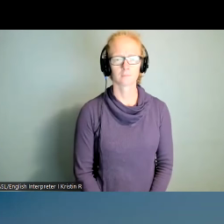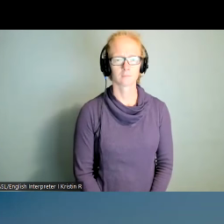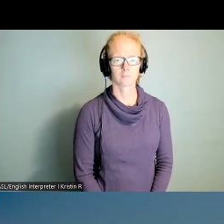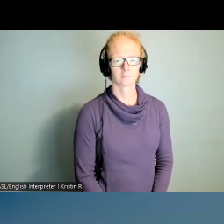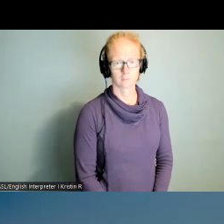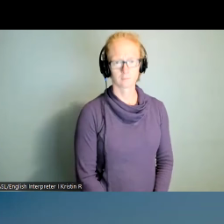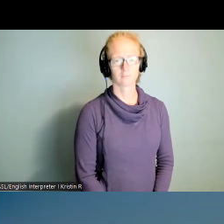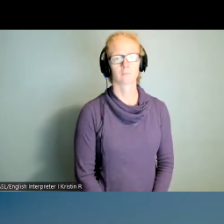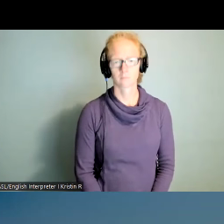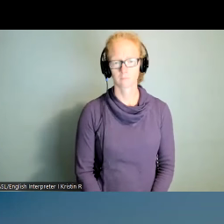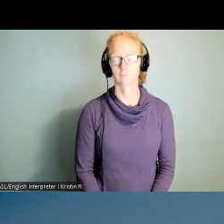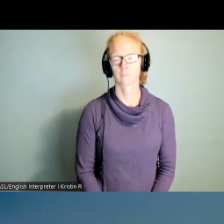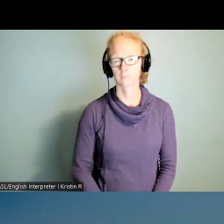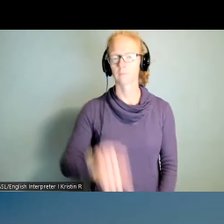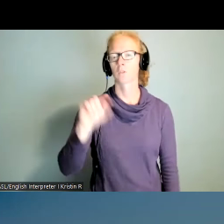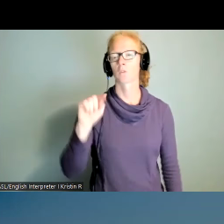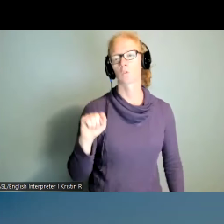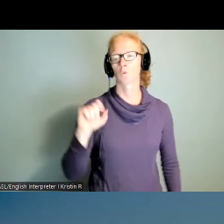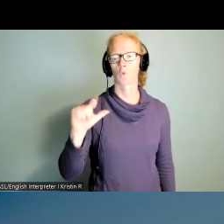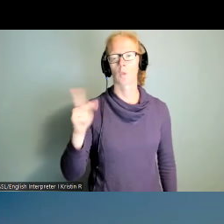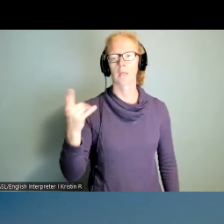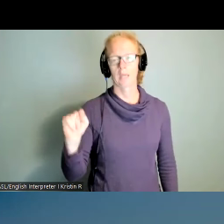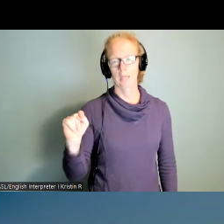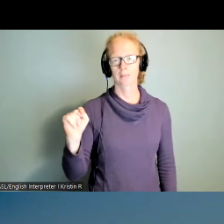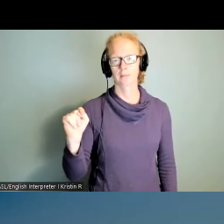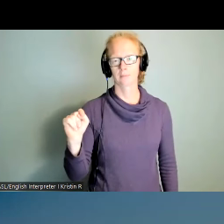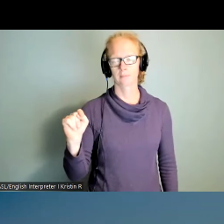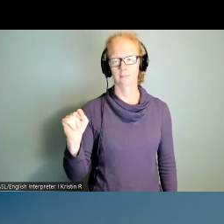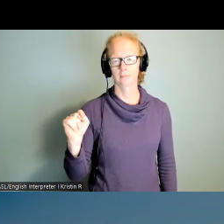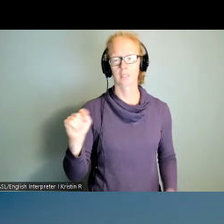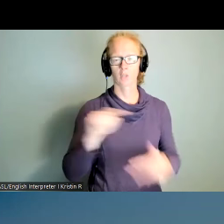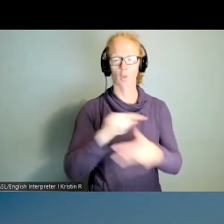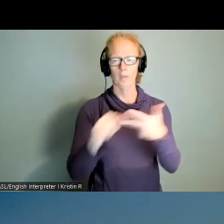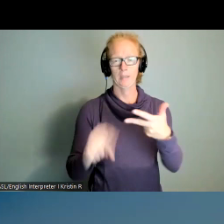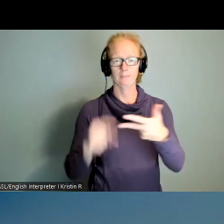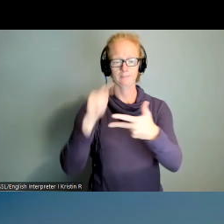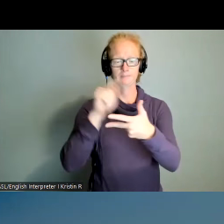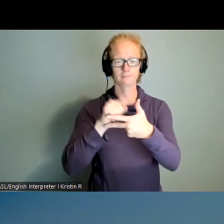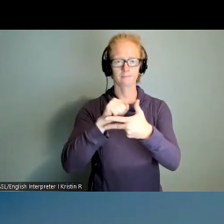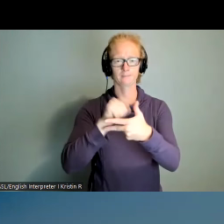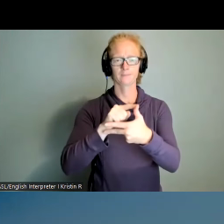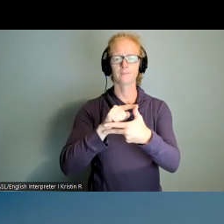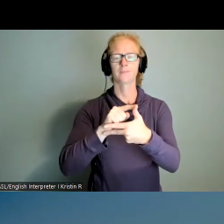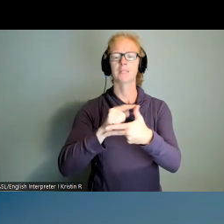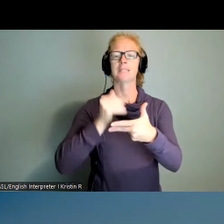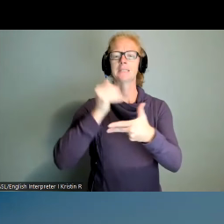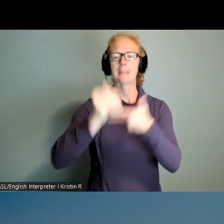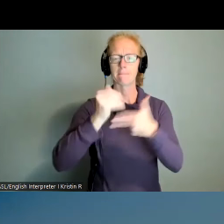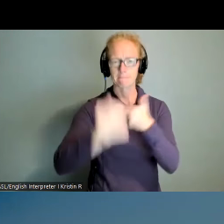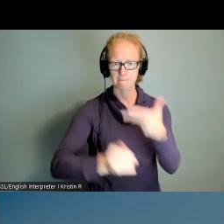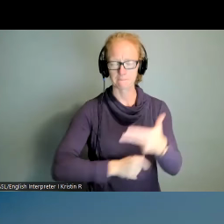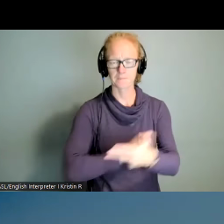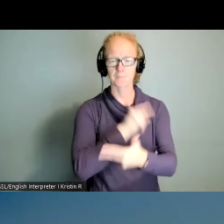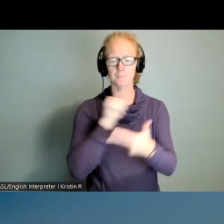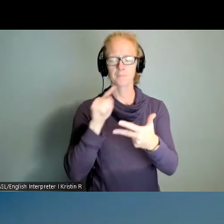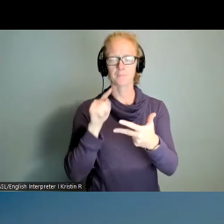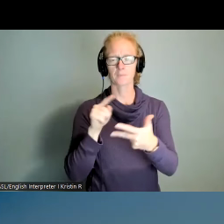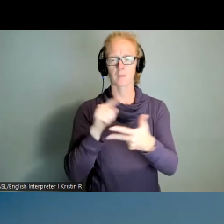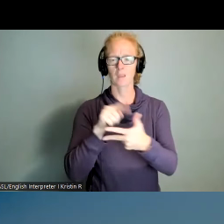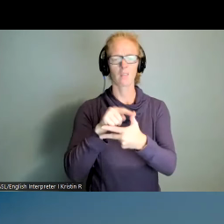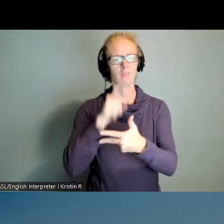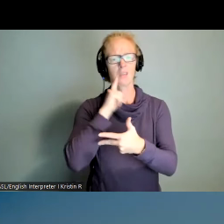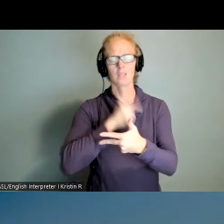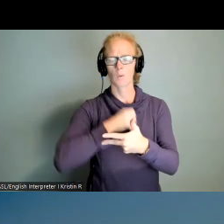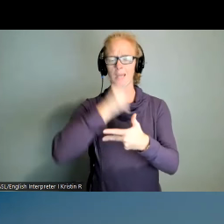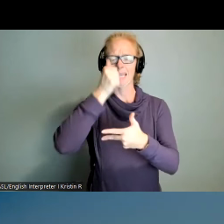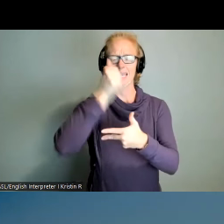So the toolkit is structured or organized into 3 main parts. The first being the step-by-step guide that walks through the conversion